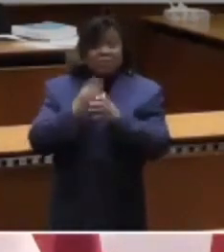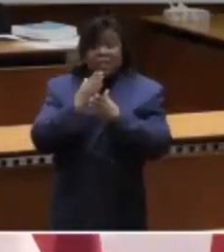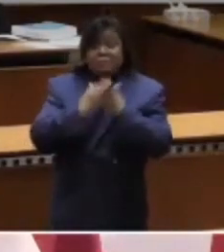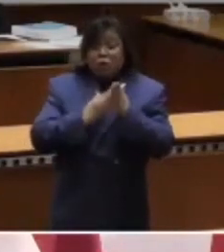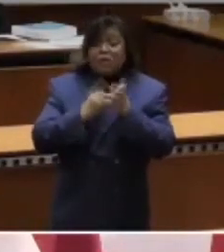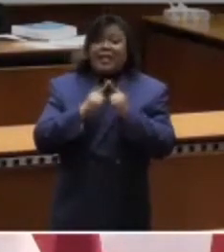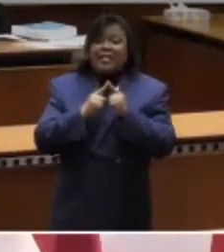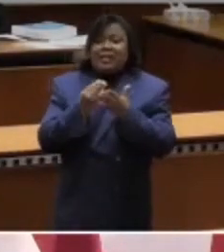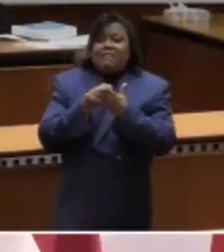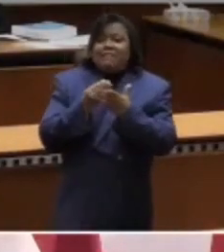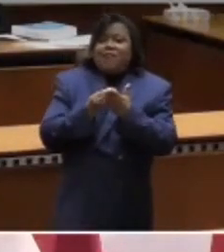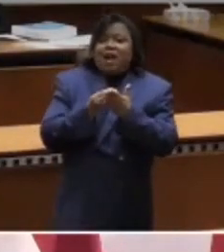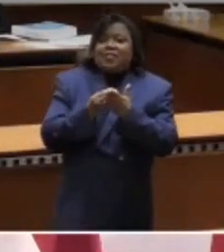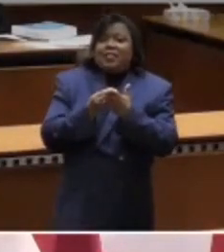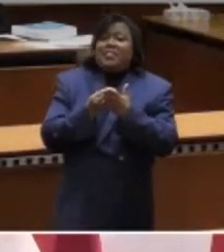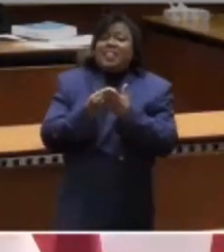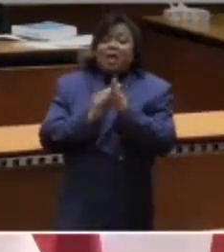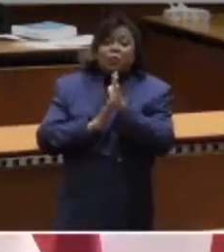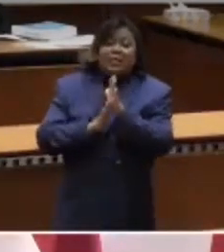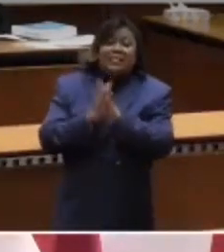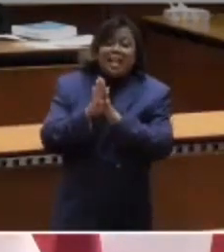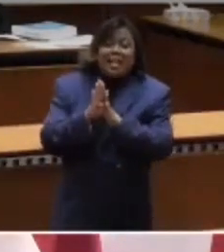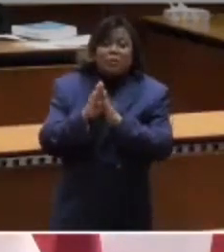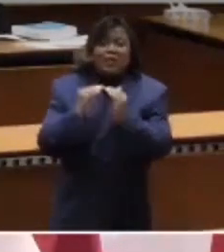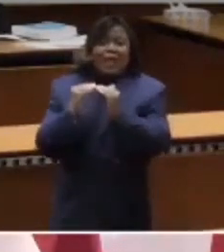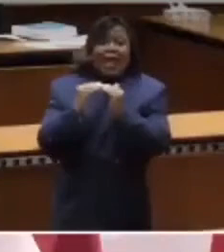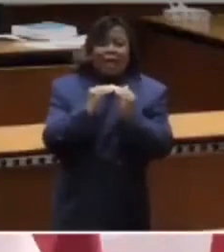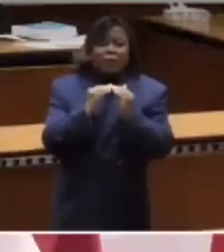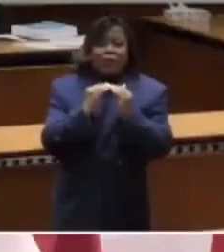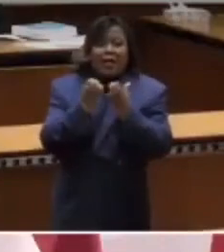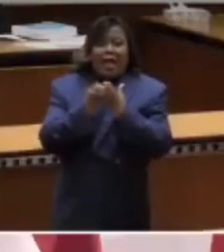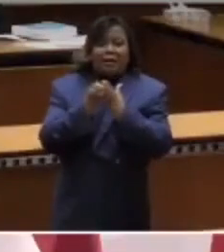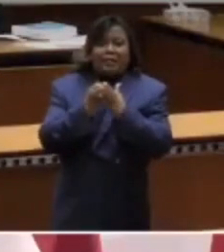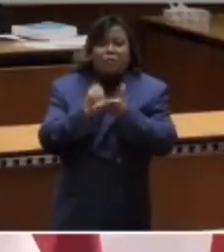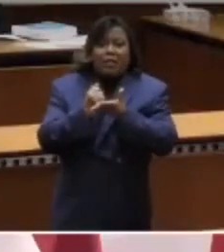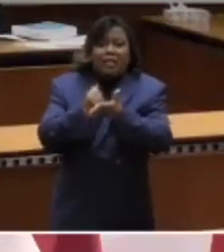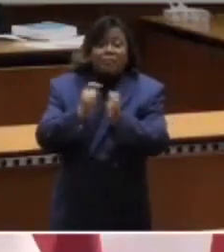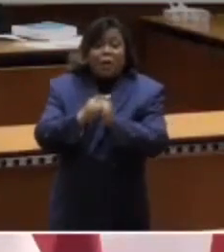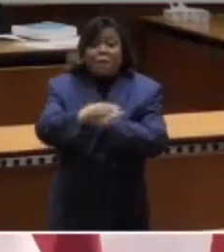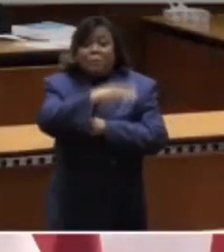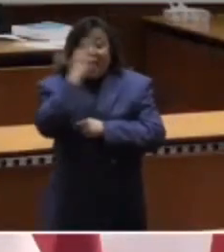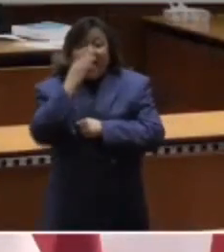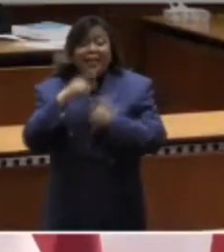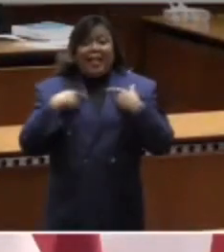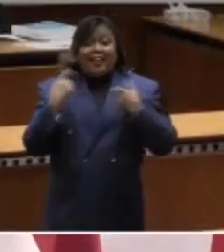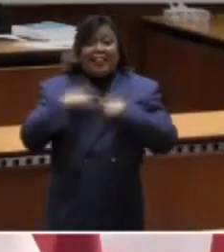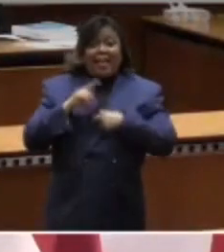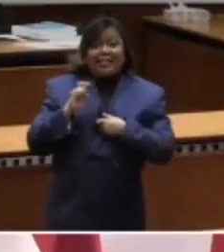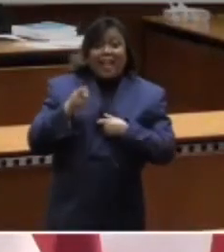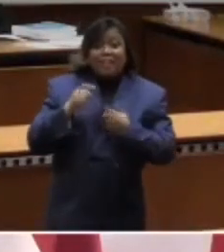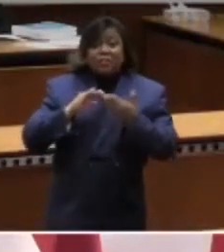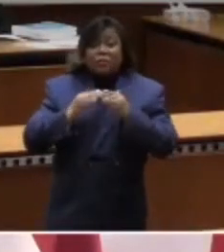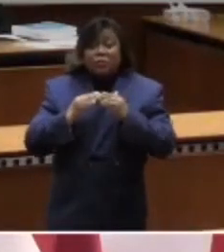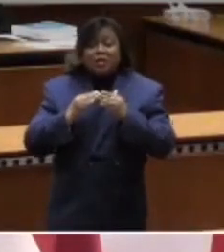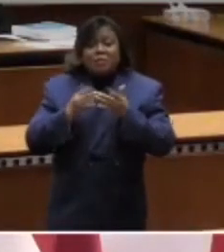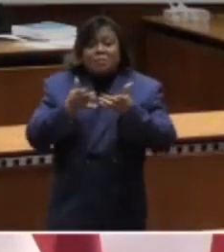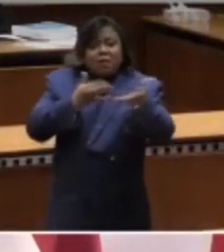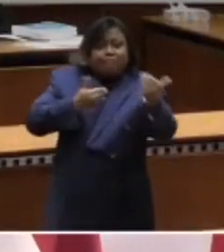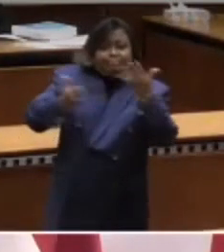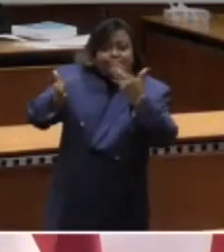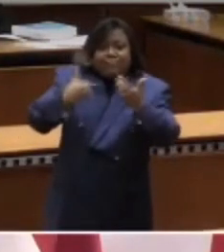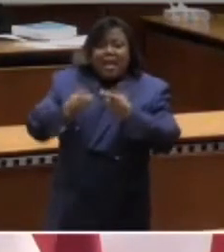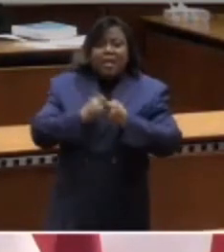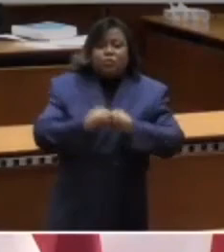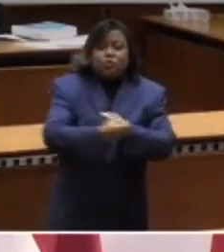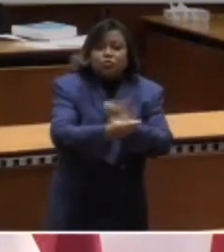component is a fund that will accelerate equitable economic relief for Black and Latinx communities by pooling